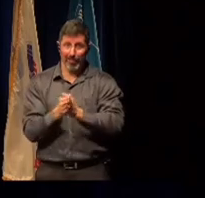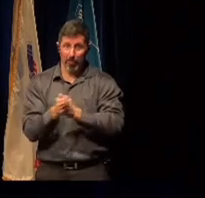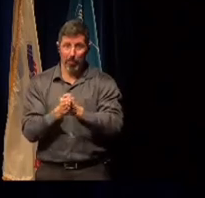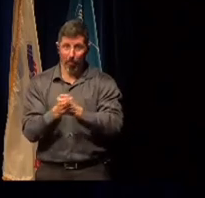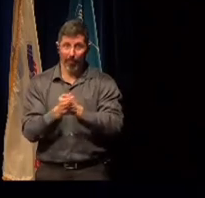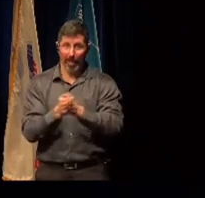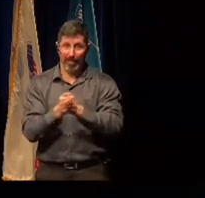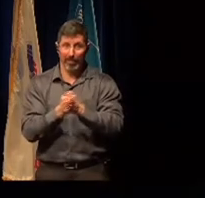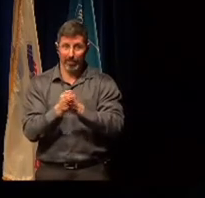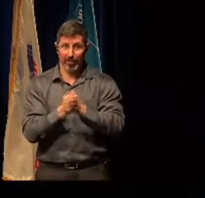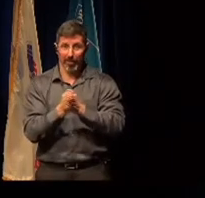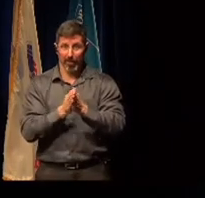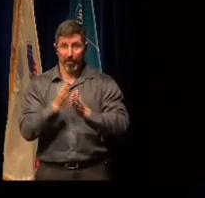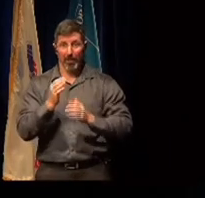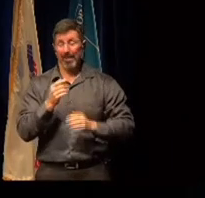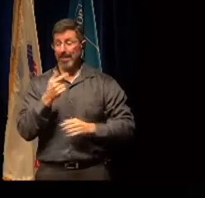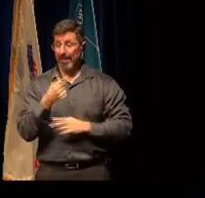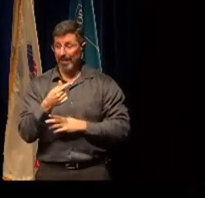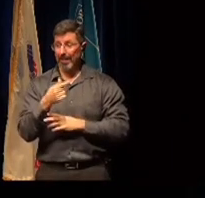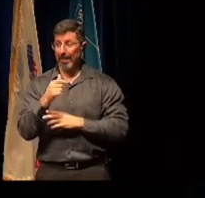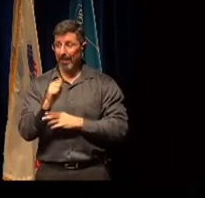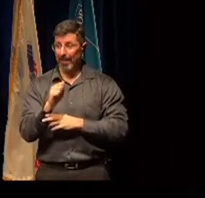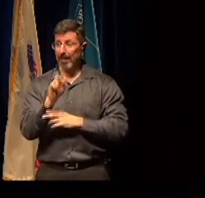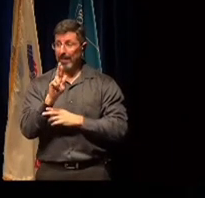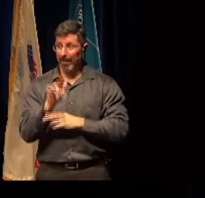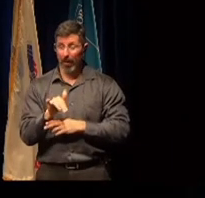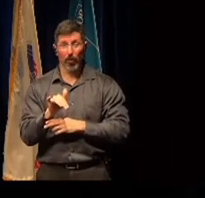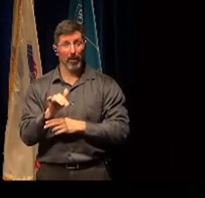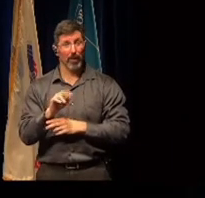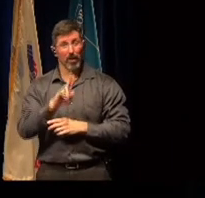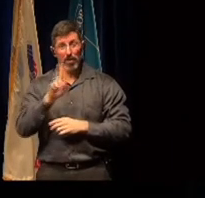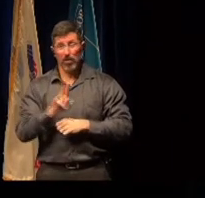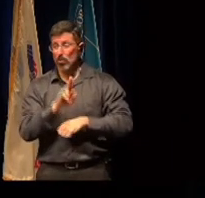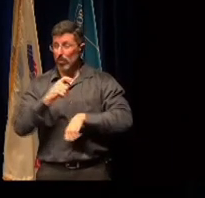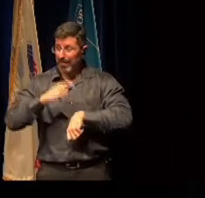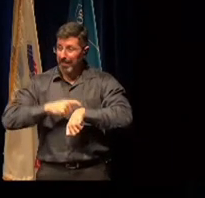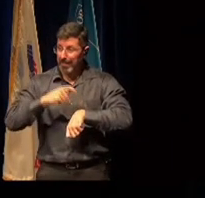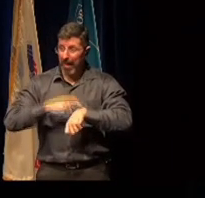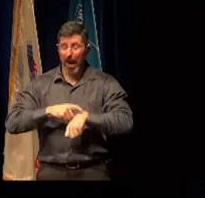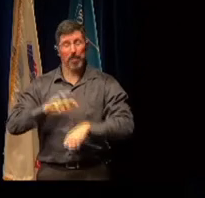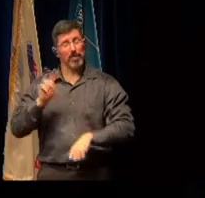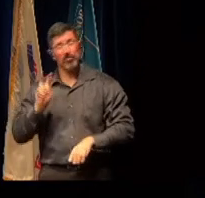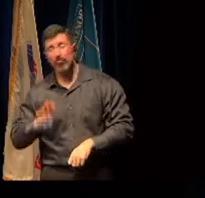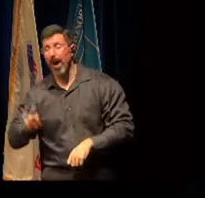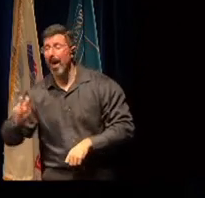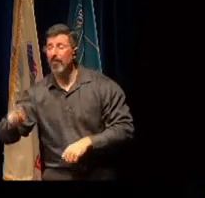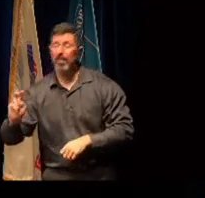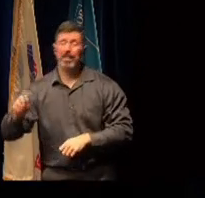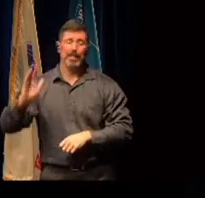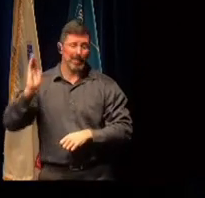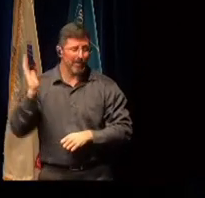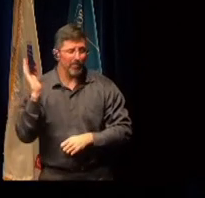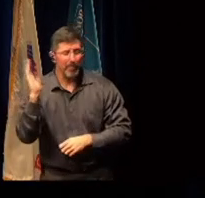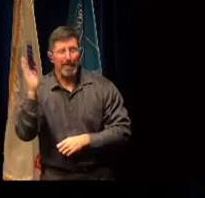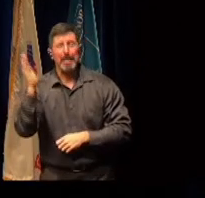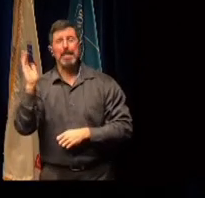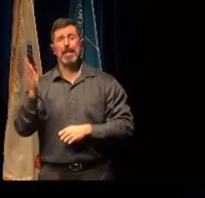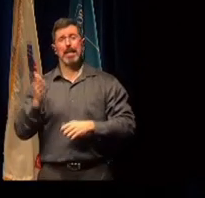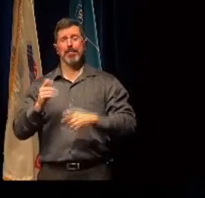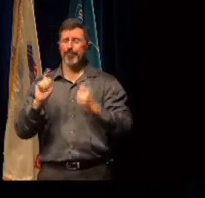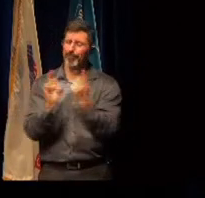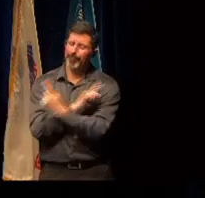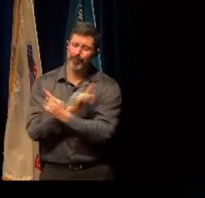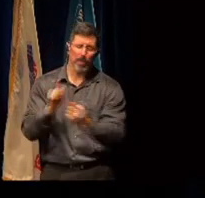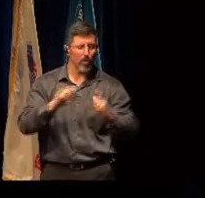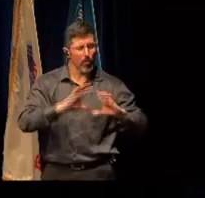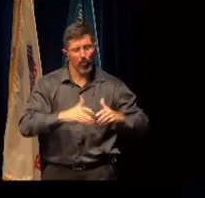countless hours and days over the past several decades traveling and speaking to groups large and small about